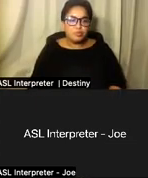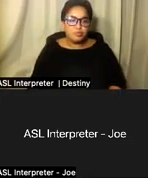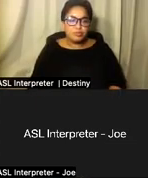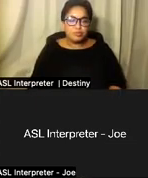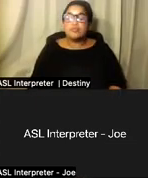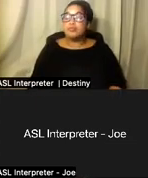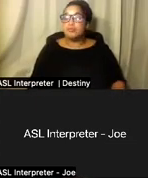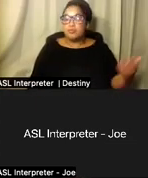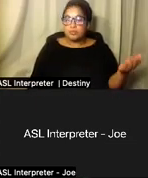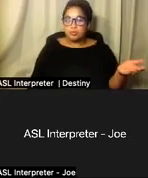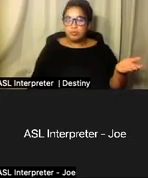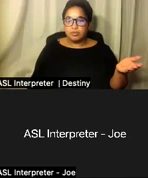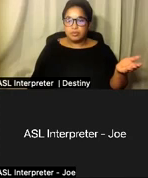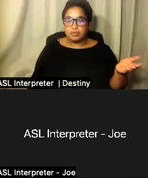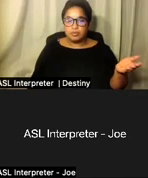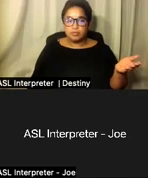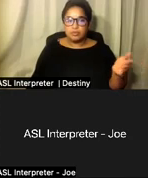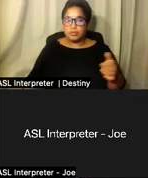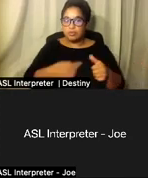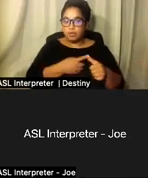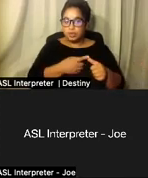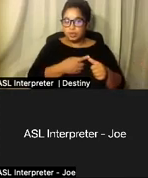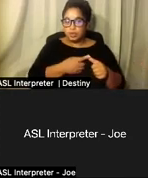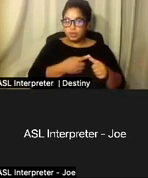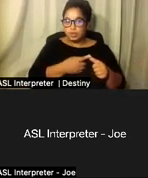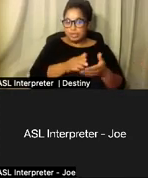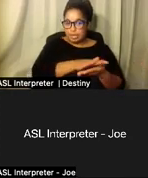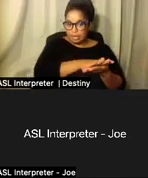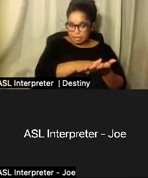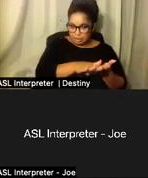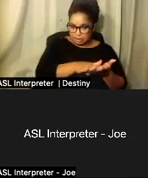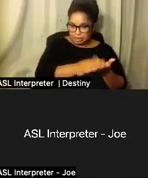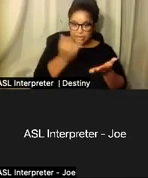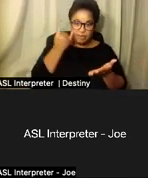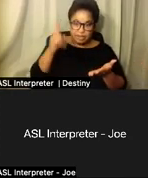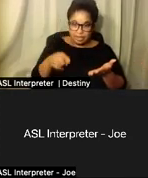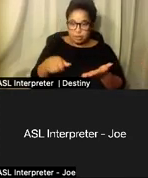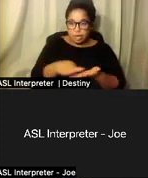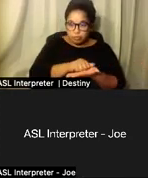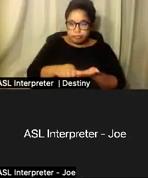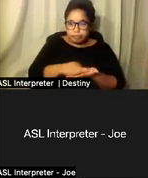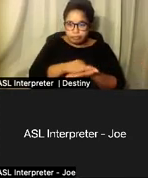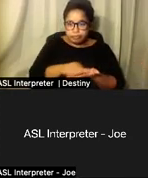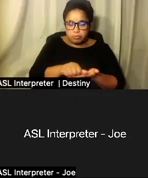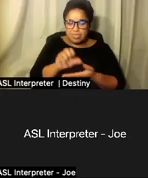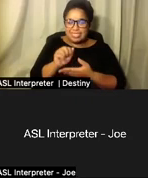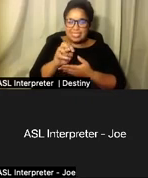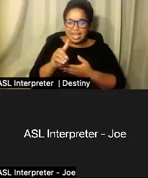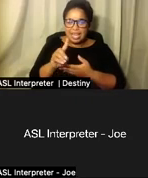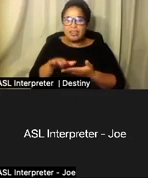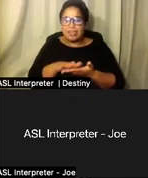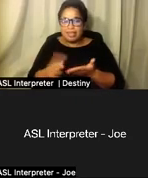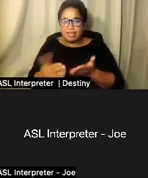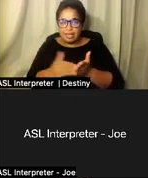So first we clean, if need be, we sand, clean again, and then we apply the